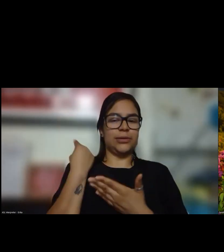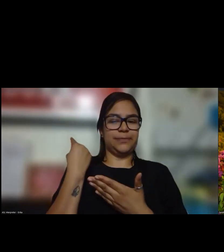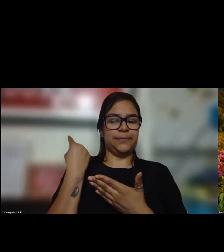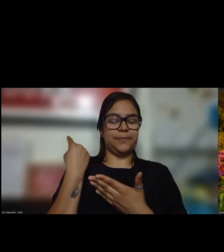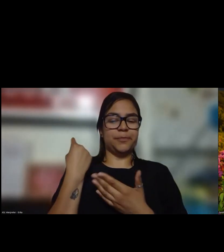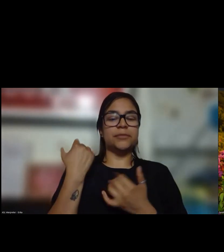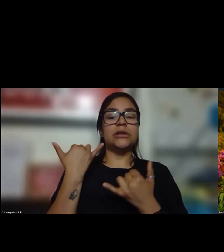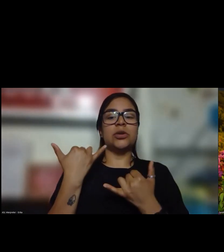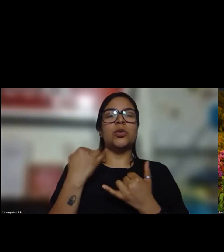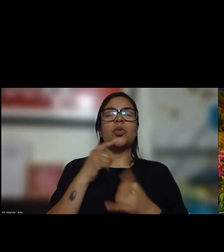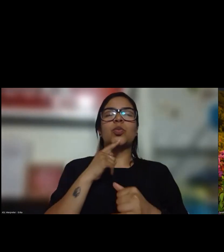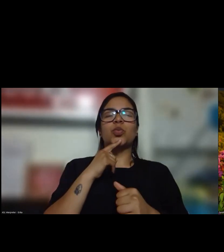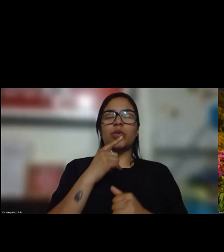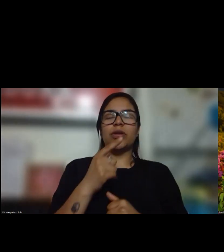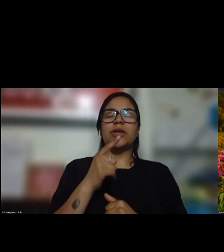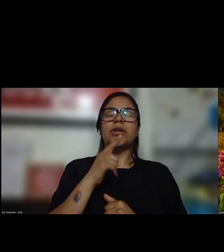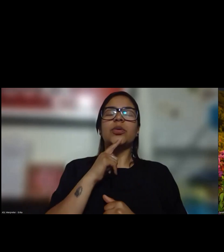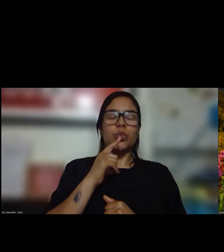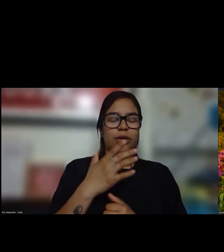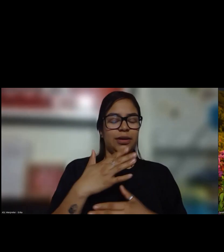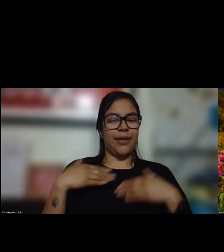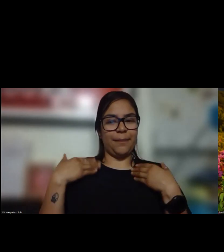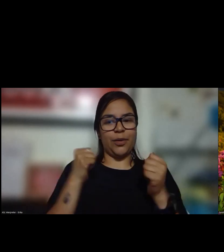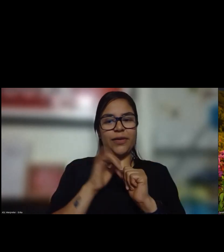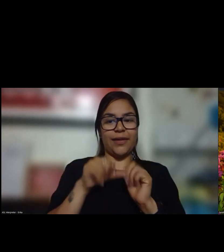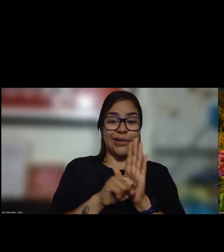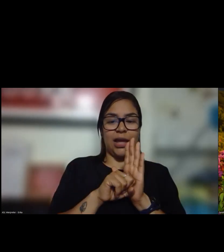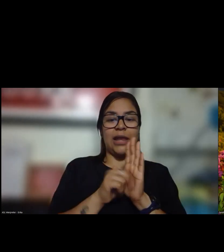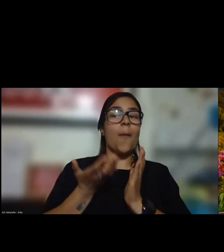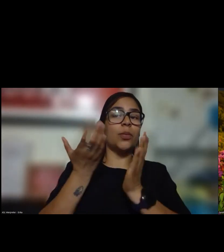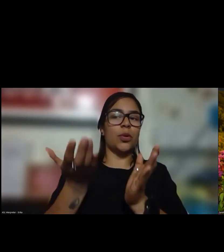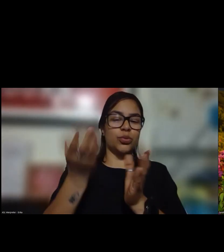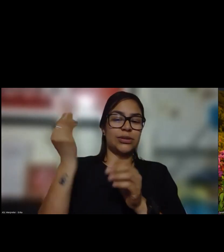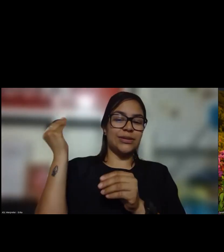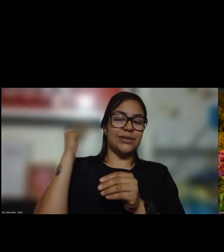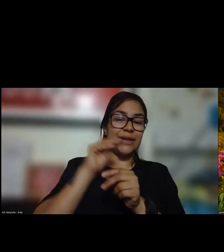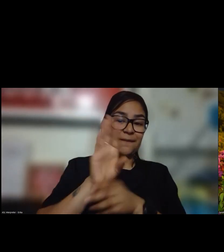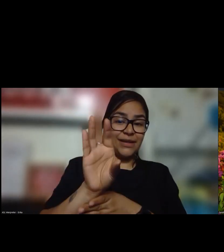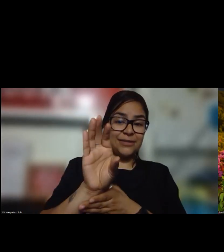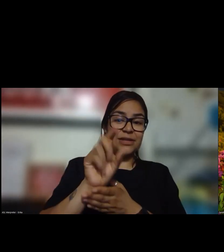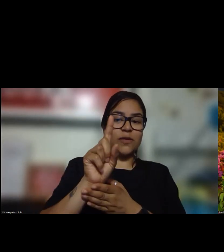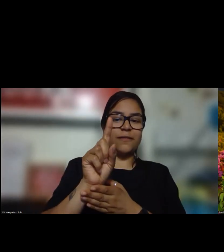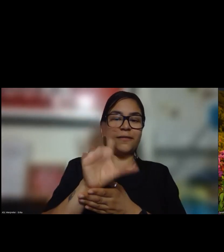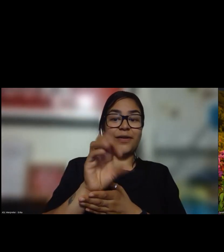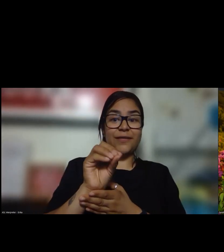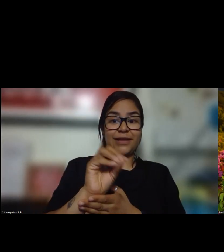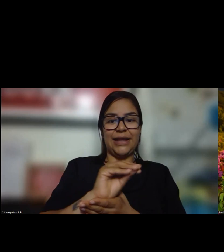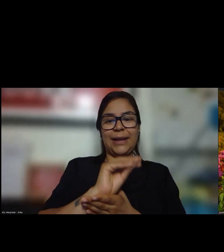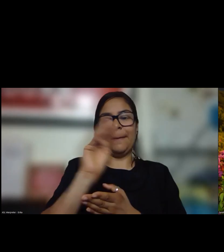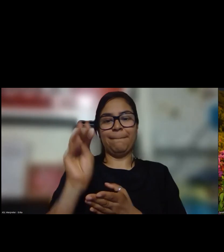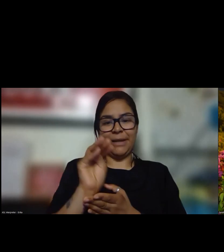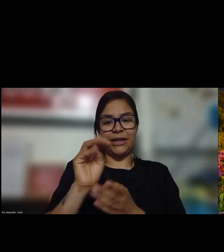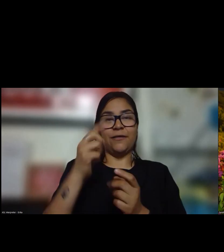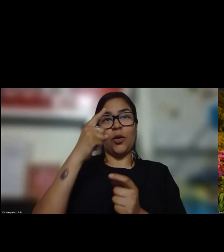so pleased that the state has proposed to invest $50 million into older